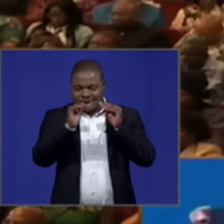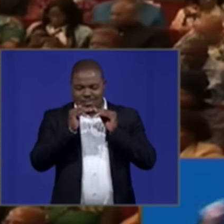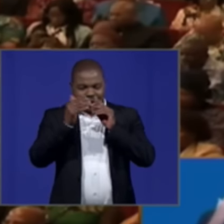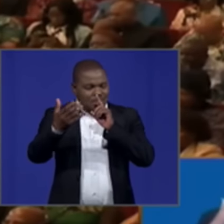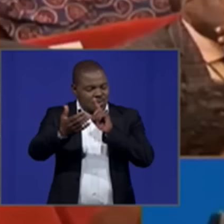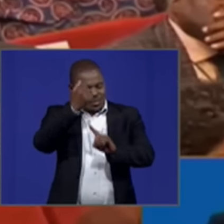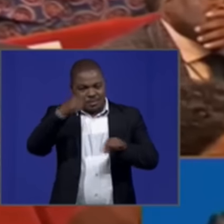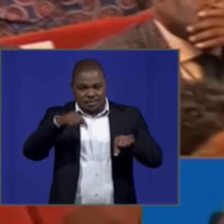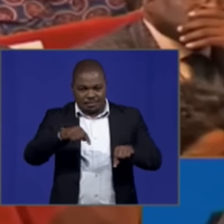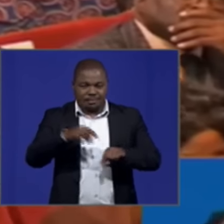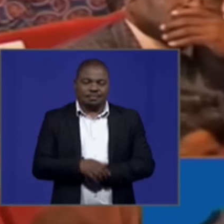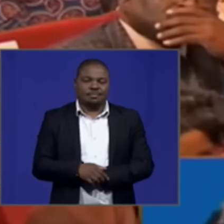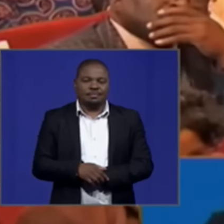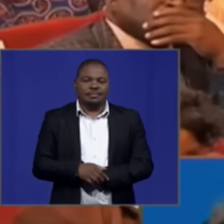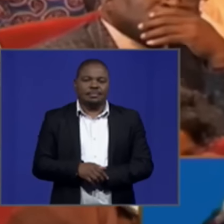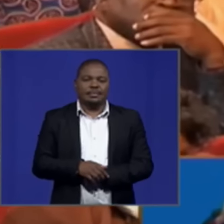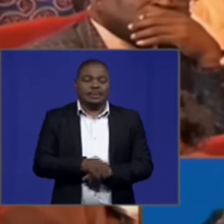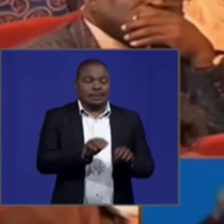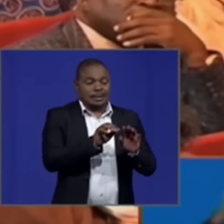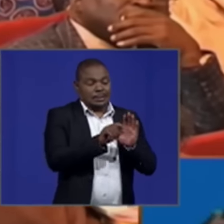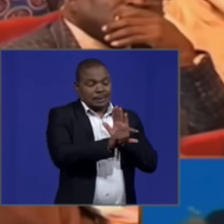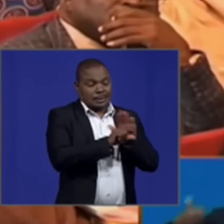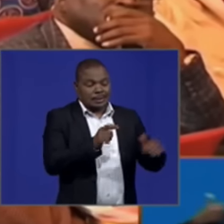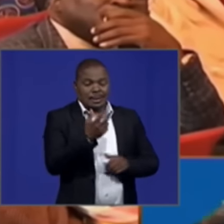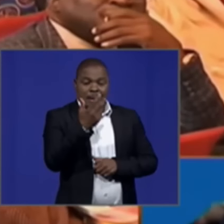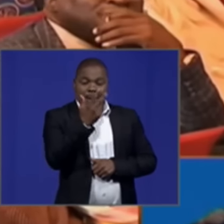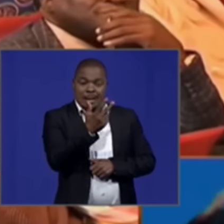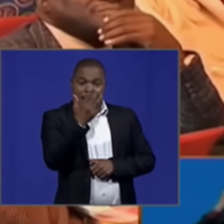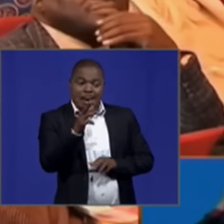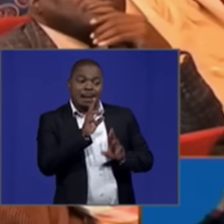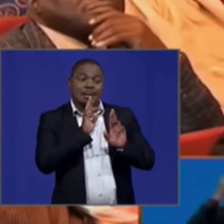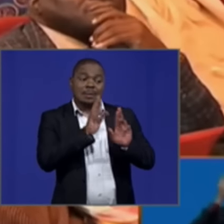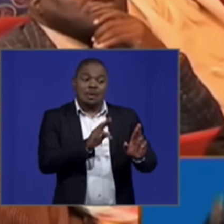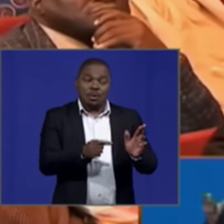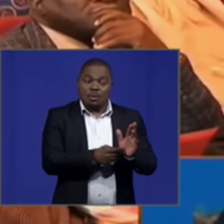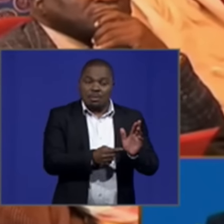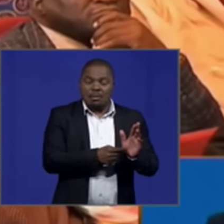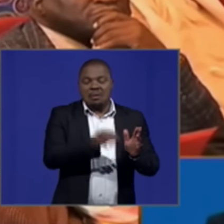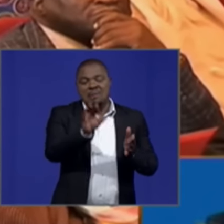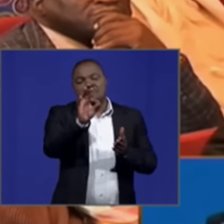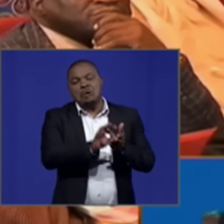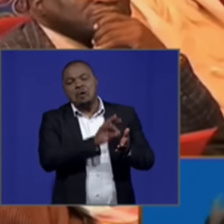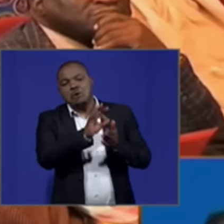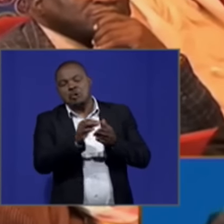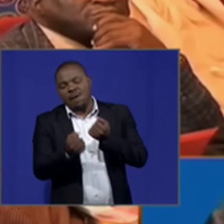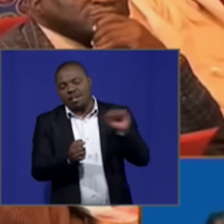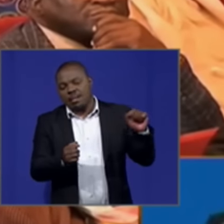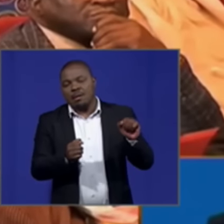ya molaotheo. Pegelo ya section 89 e ne ya kgapelwa thoko ka divoutu di le